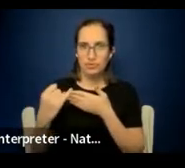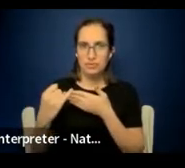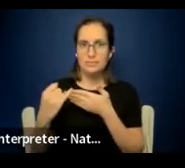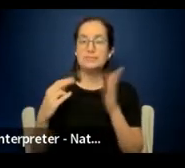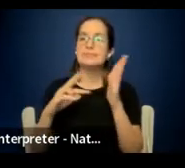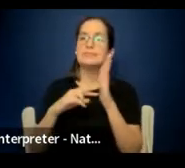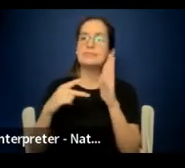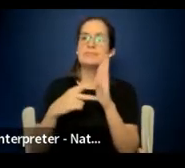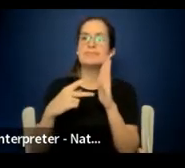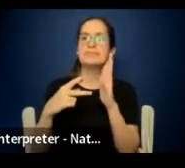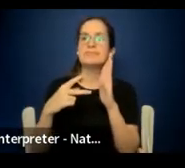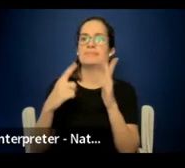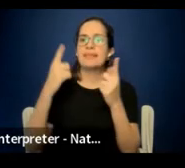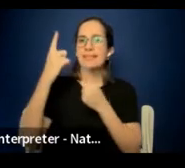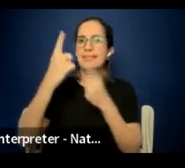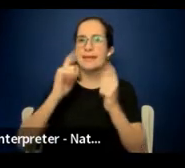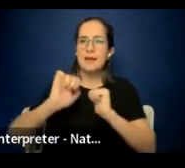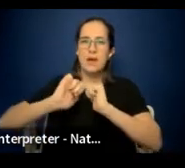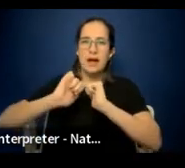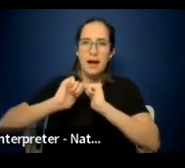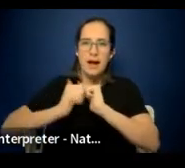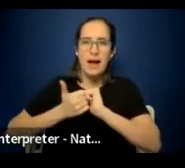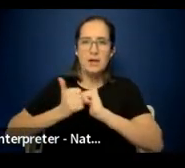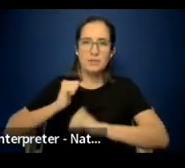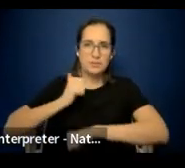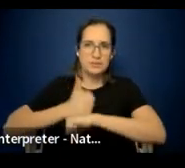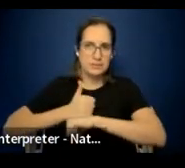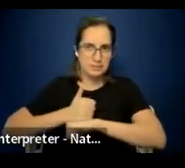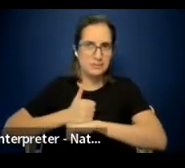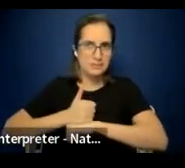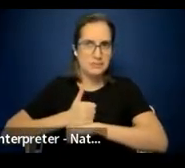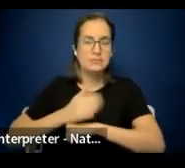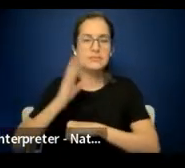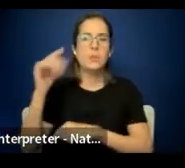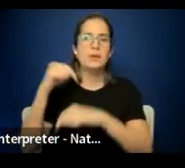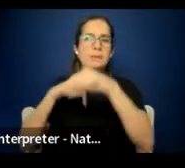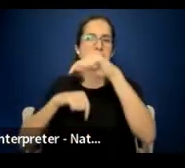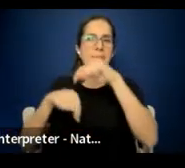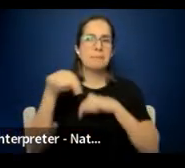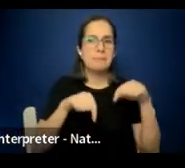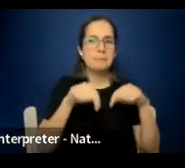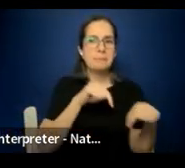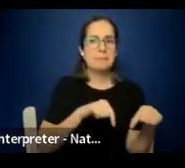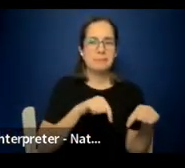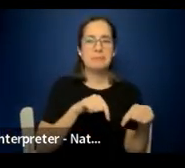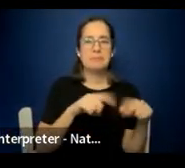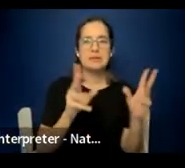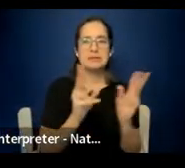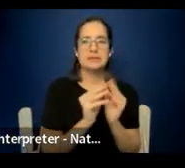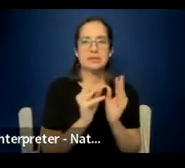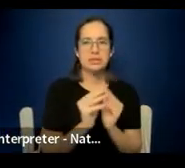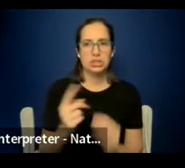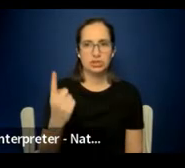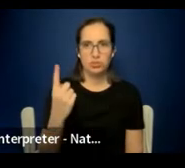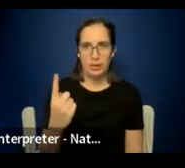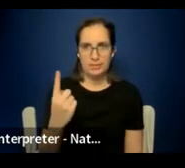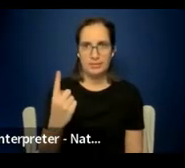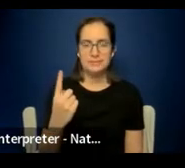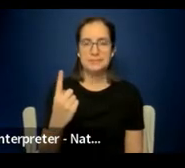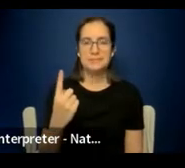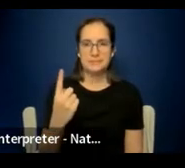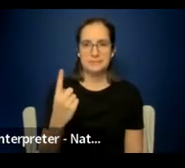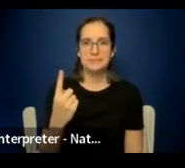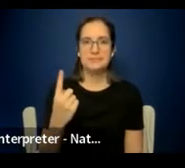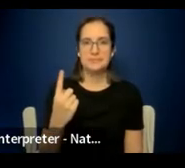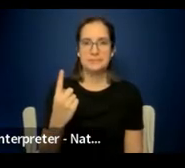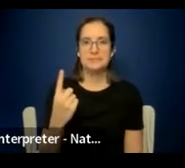we do that. So we're going to go back a little bit to session one. Something we talked about in session one is